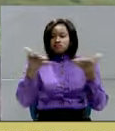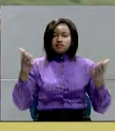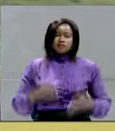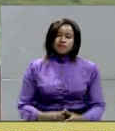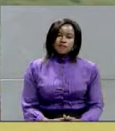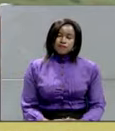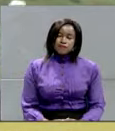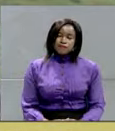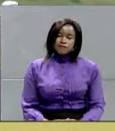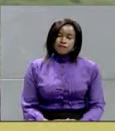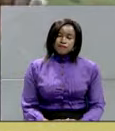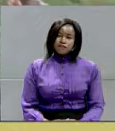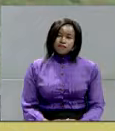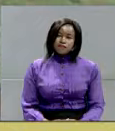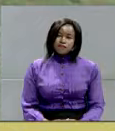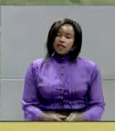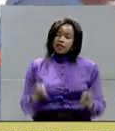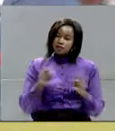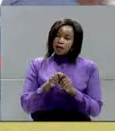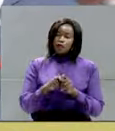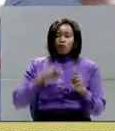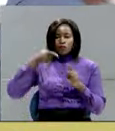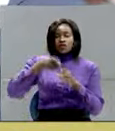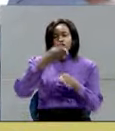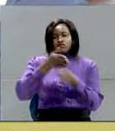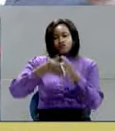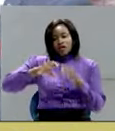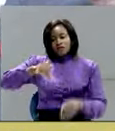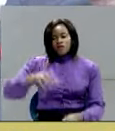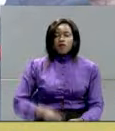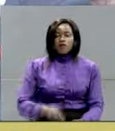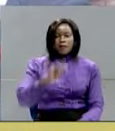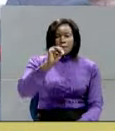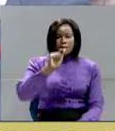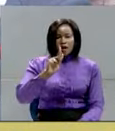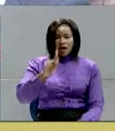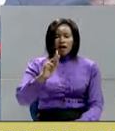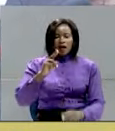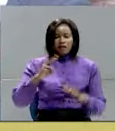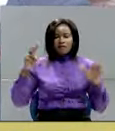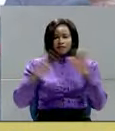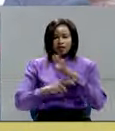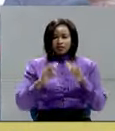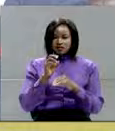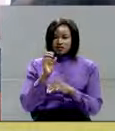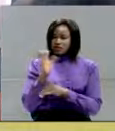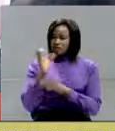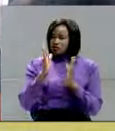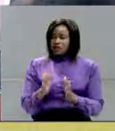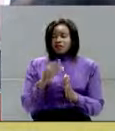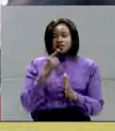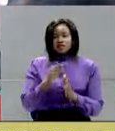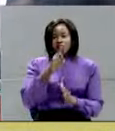Let's concentrate on building the region. Makerere University Vice Chancellor Professor Barnabas Nawangwe said